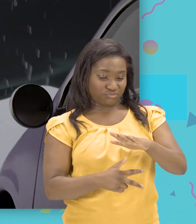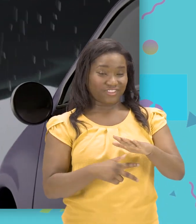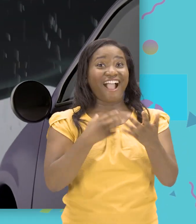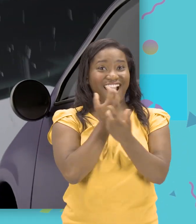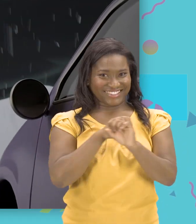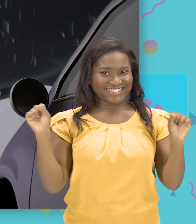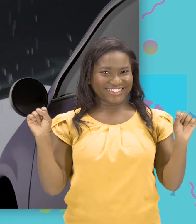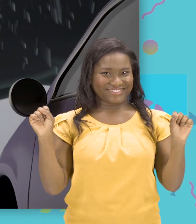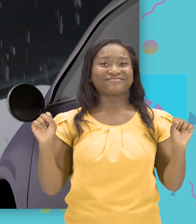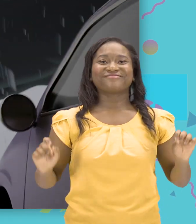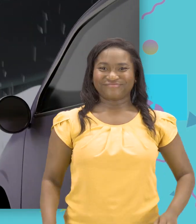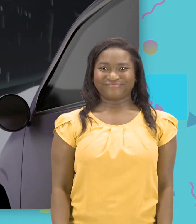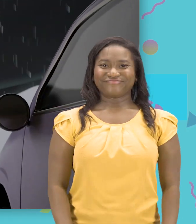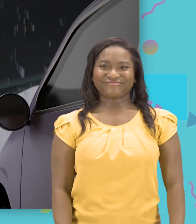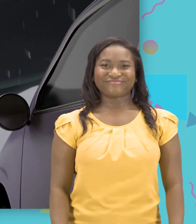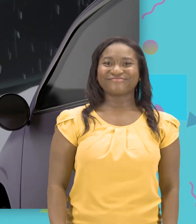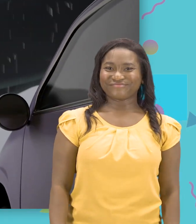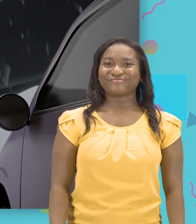rain.